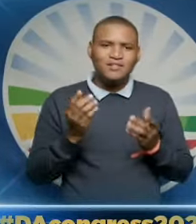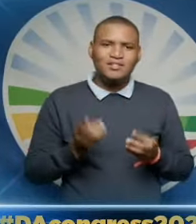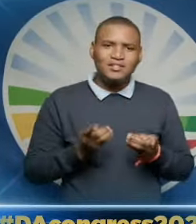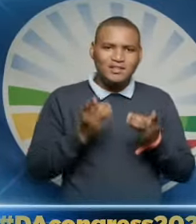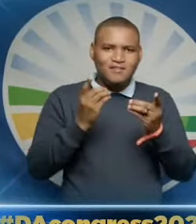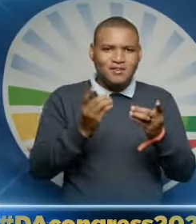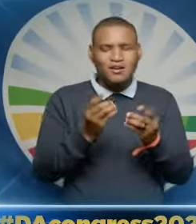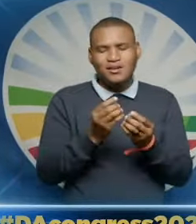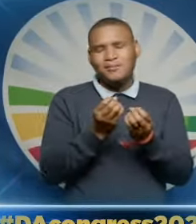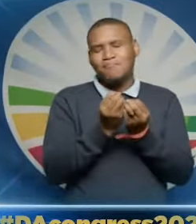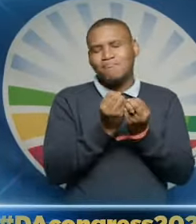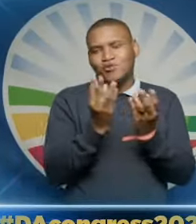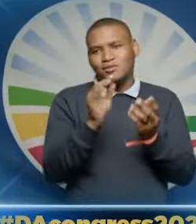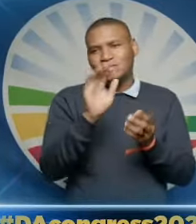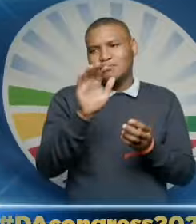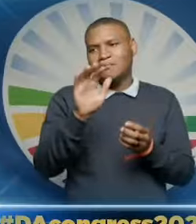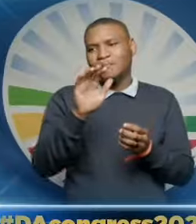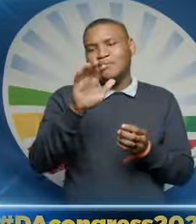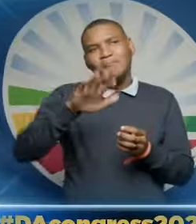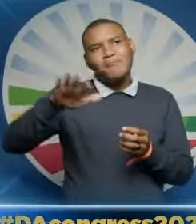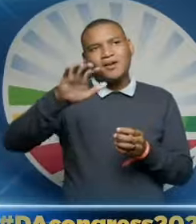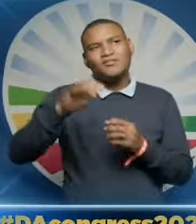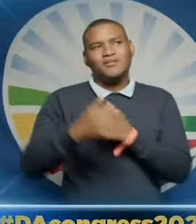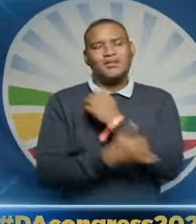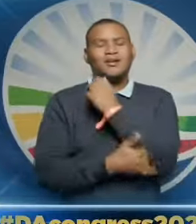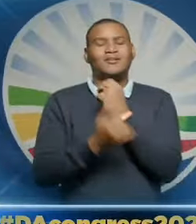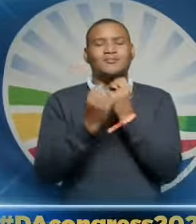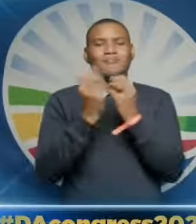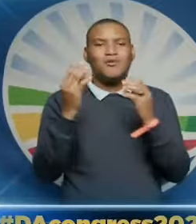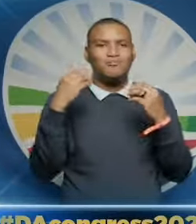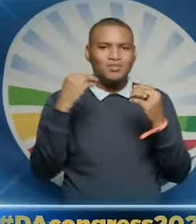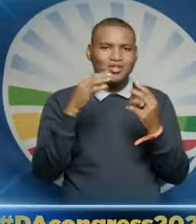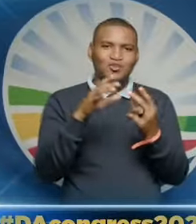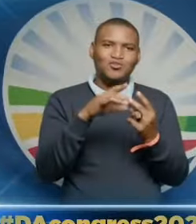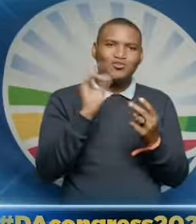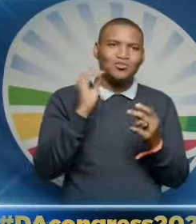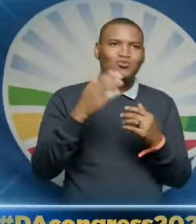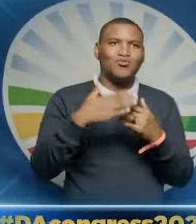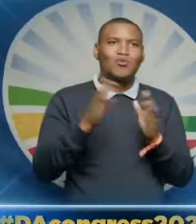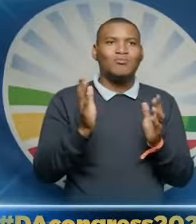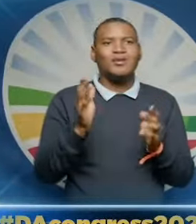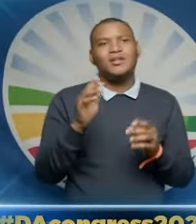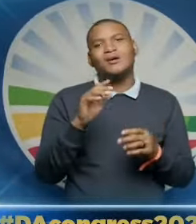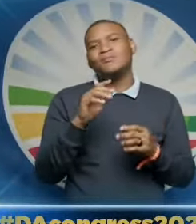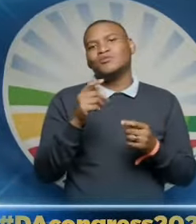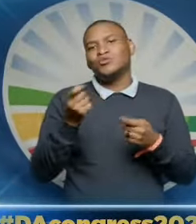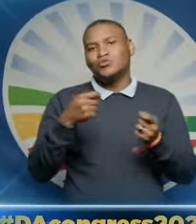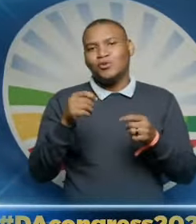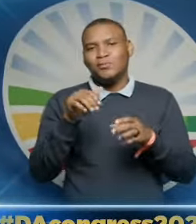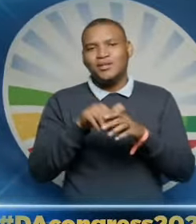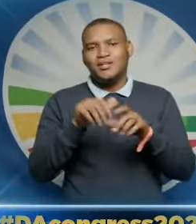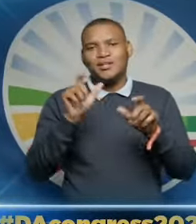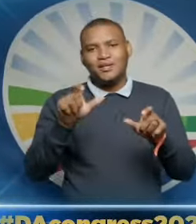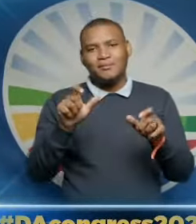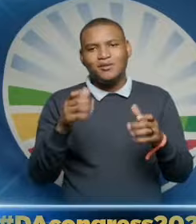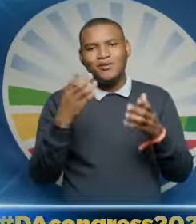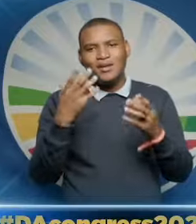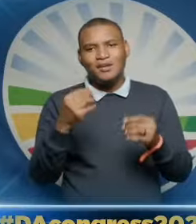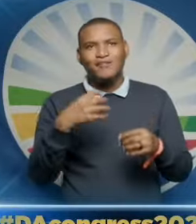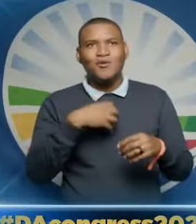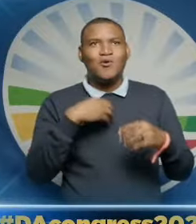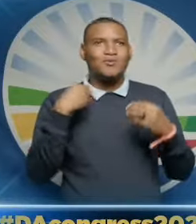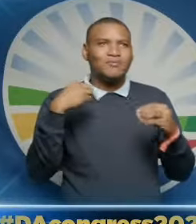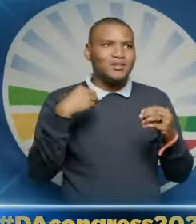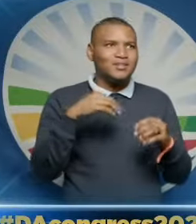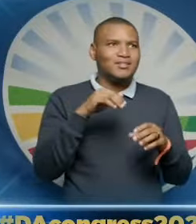parts of the country like Cape Town, for example. More businesses are choosing to open up shop in Cape Town. We have more entrepreneurs in